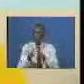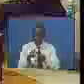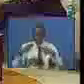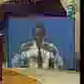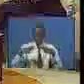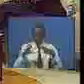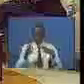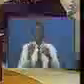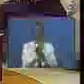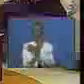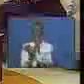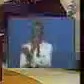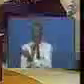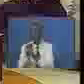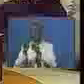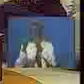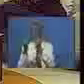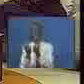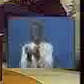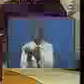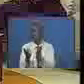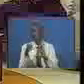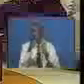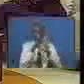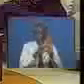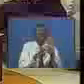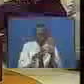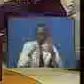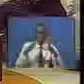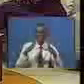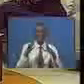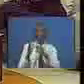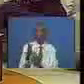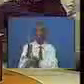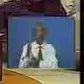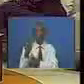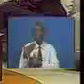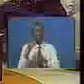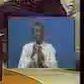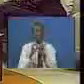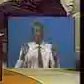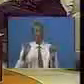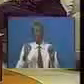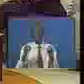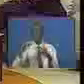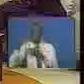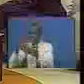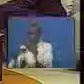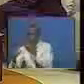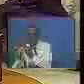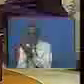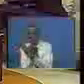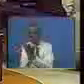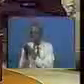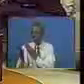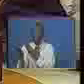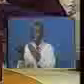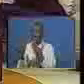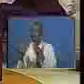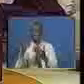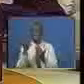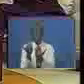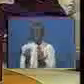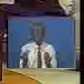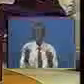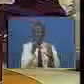like people with albinism are really not secure in the society from our neighboring countries we have stories about Albino children being killed their